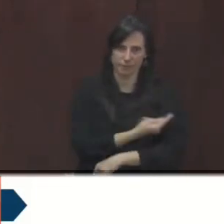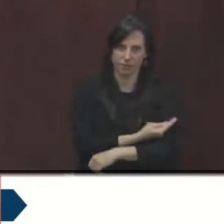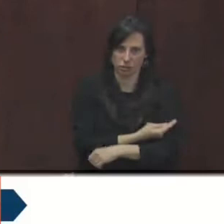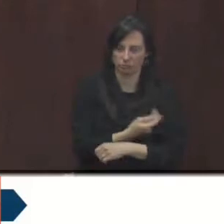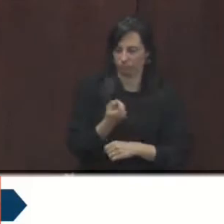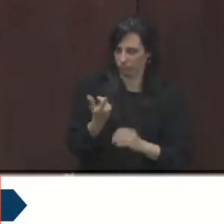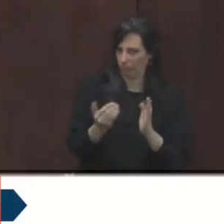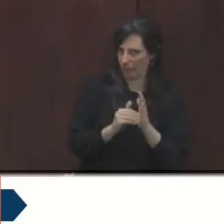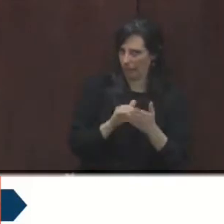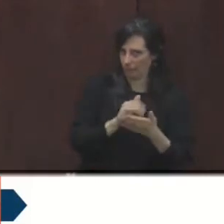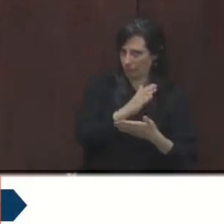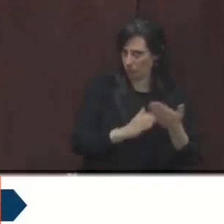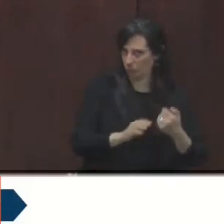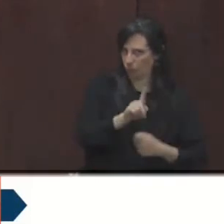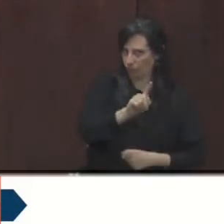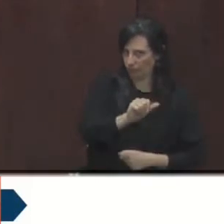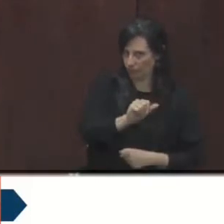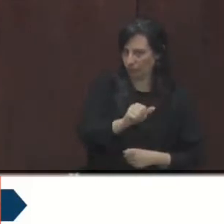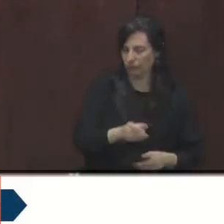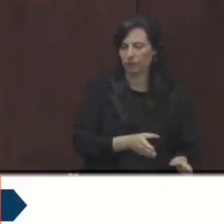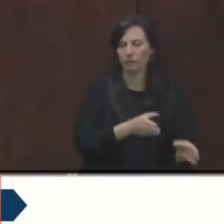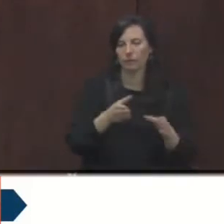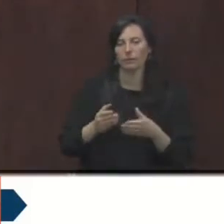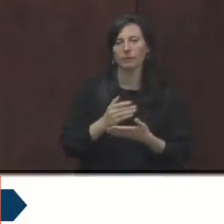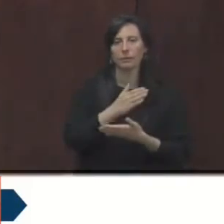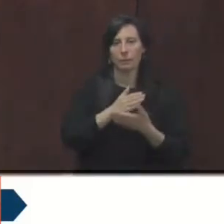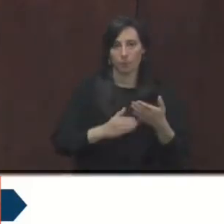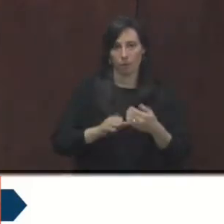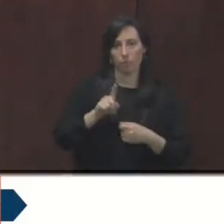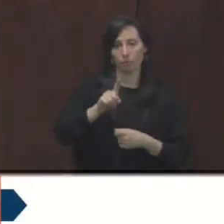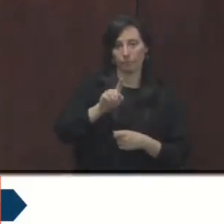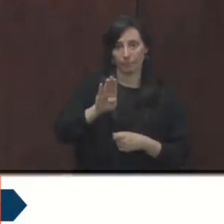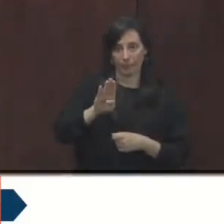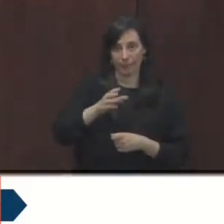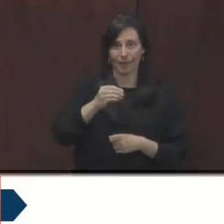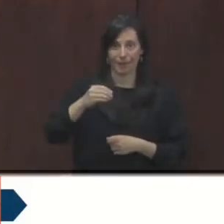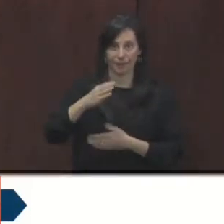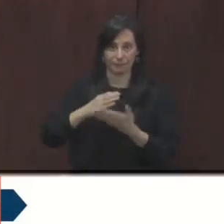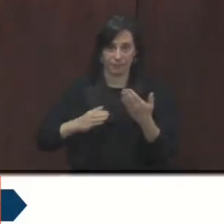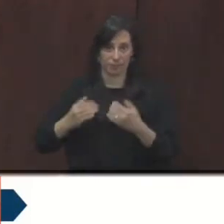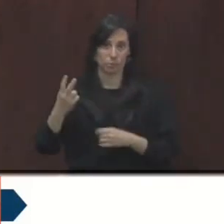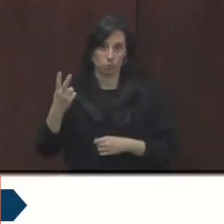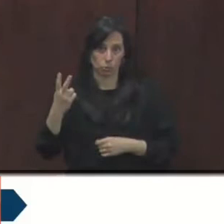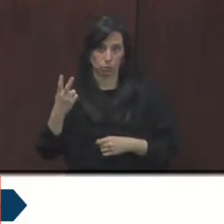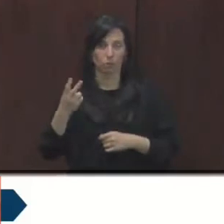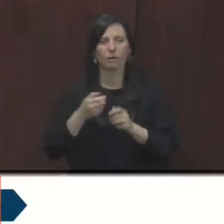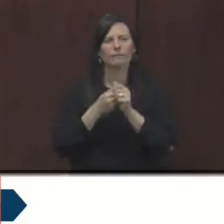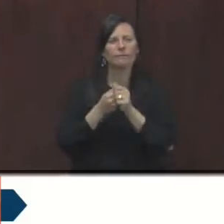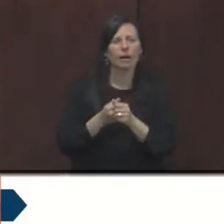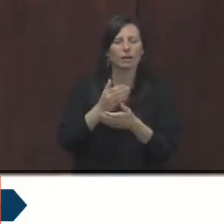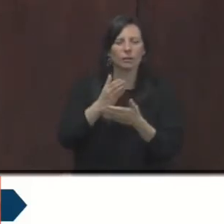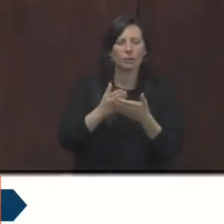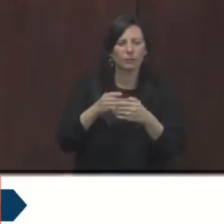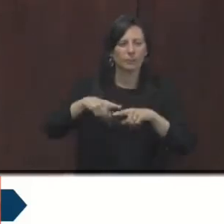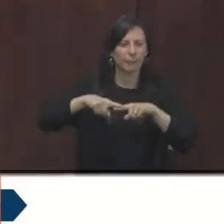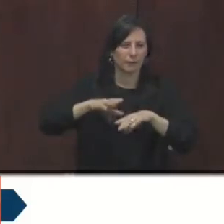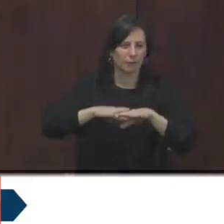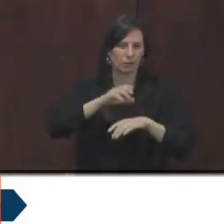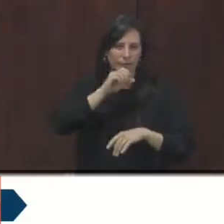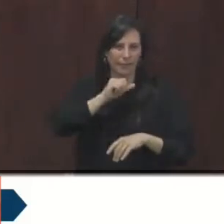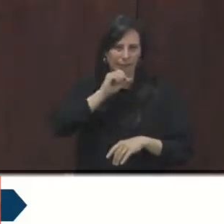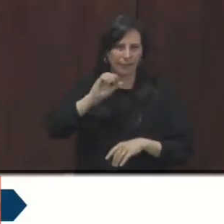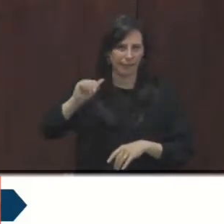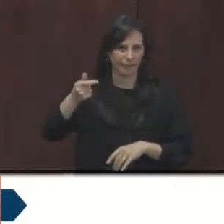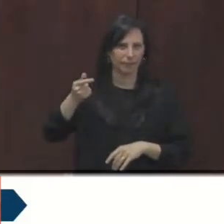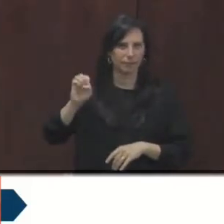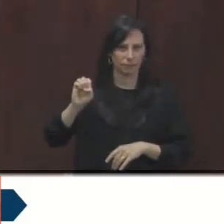And then 1B and Phase 2 use some age criteria that you can see, maybe from